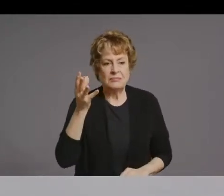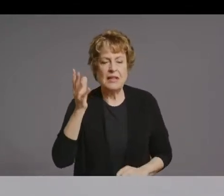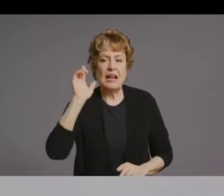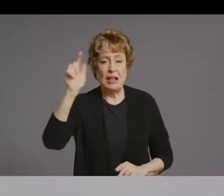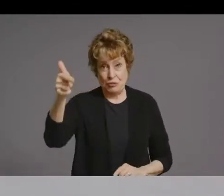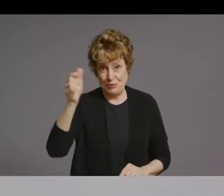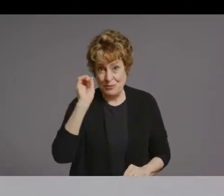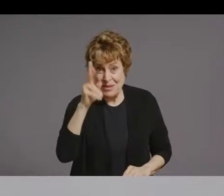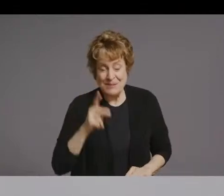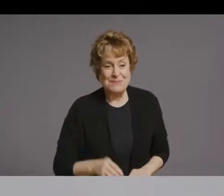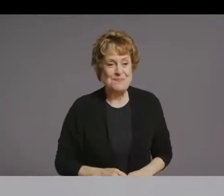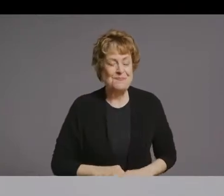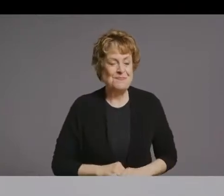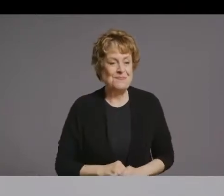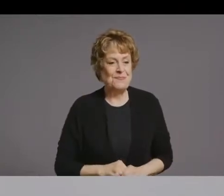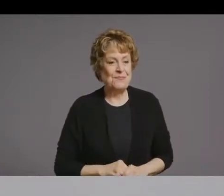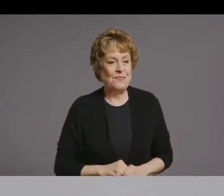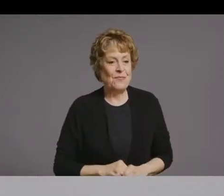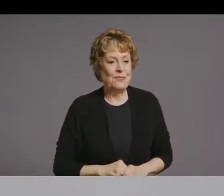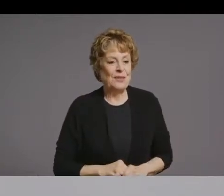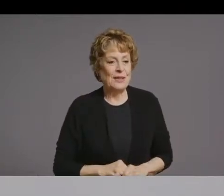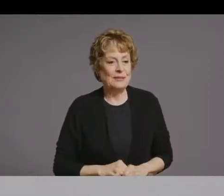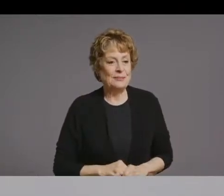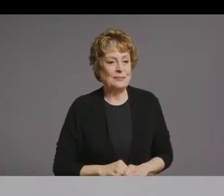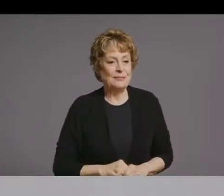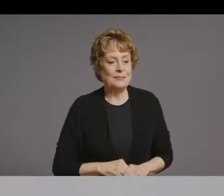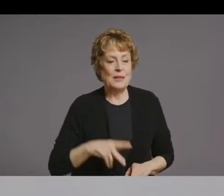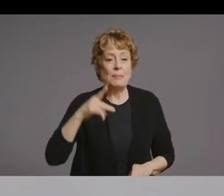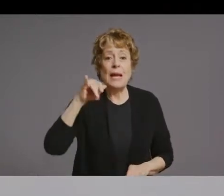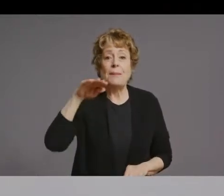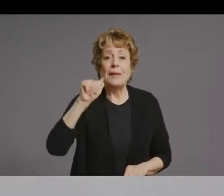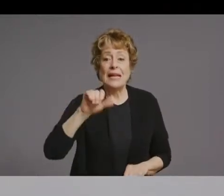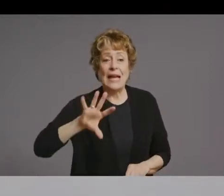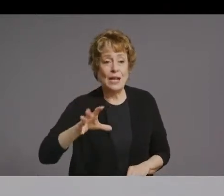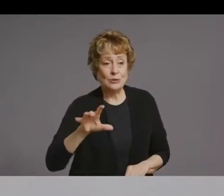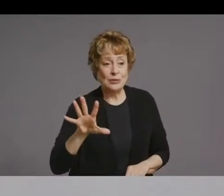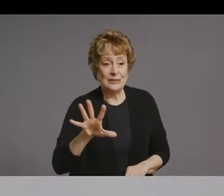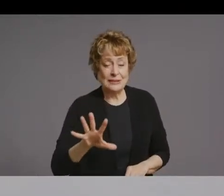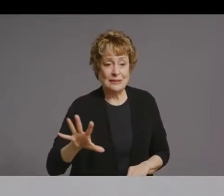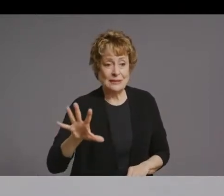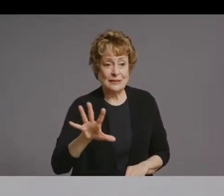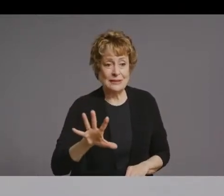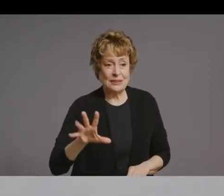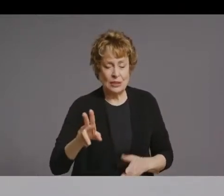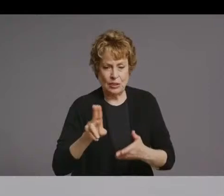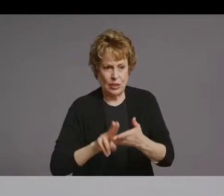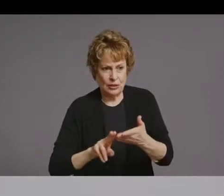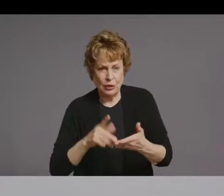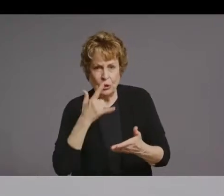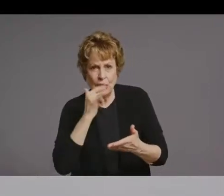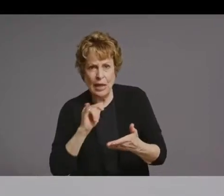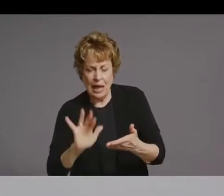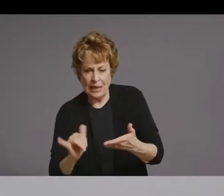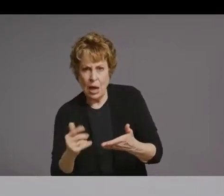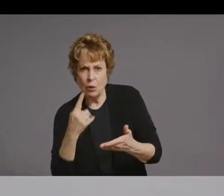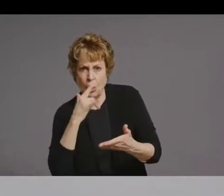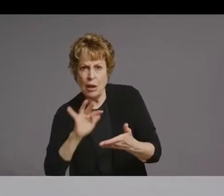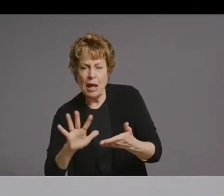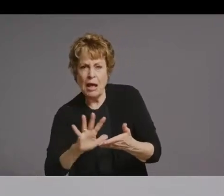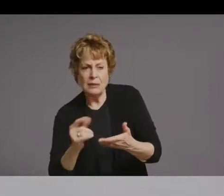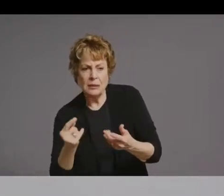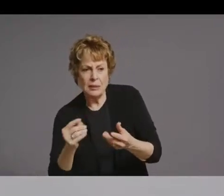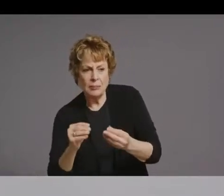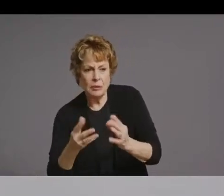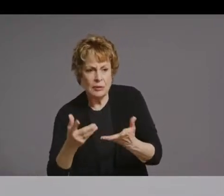thing, FEMA and Pima County, what's the contract looking like? I know it's still, the details are very quiet, I'm sure, at this